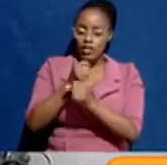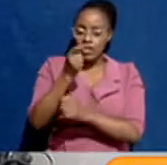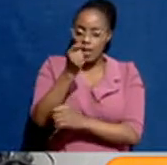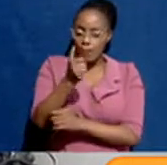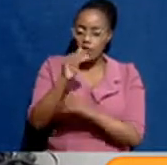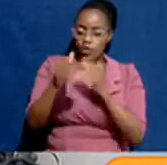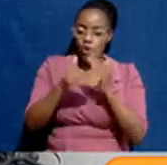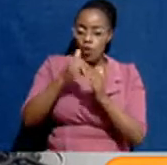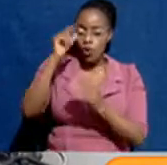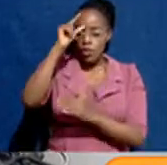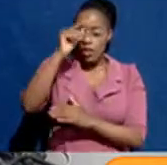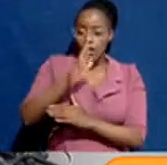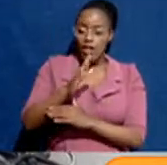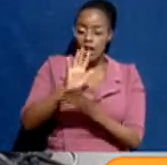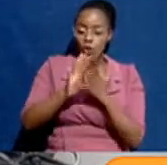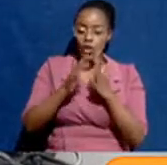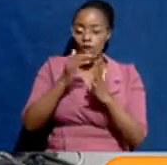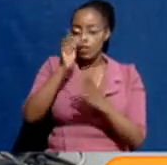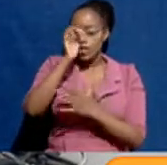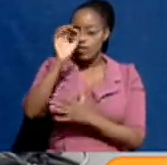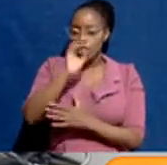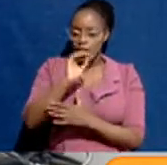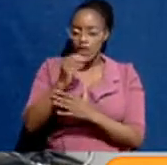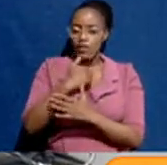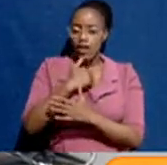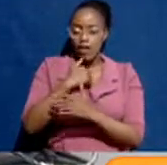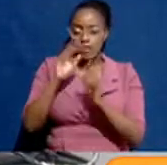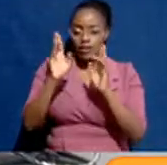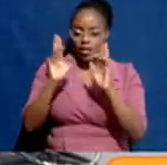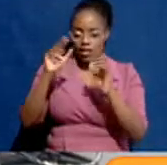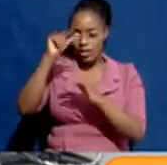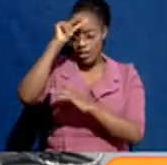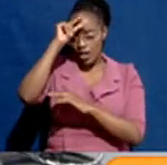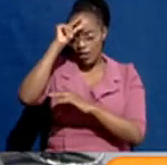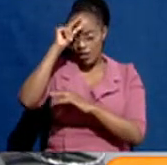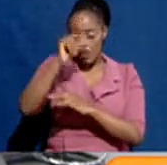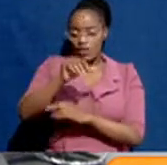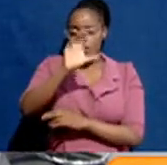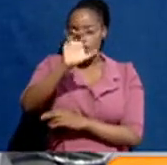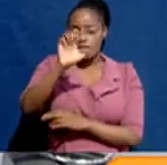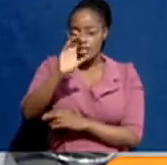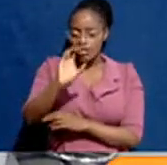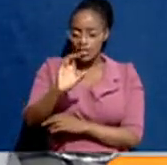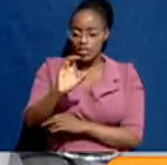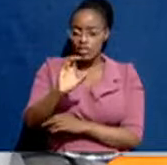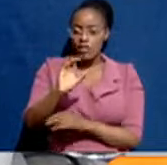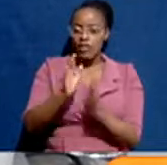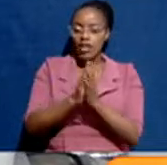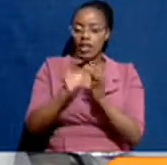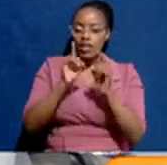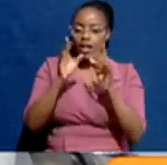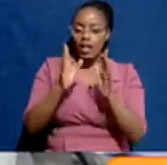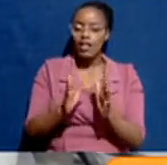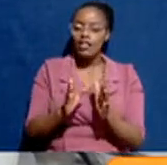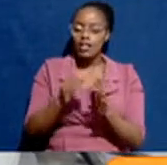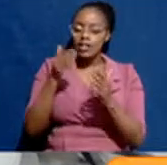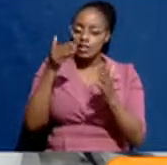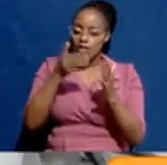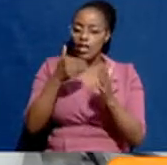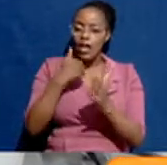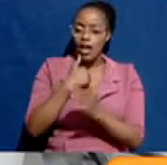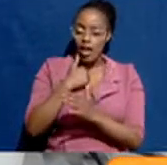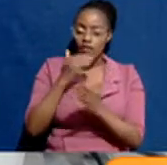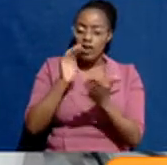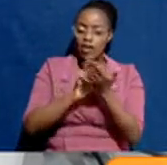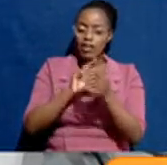the governors, without exception, have their governments up and running. Their CECs, their chief officers, their directors are in place. Again,